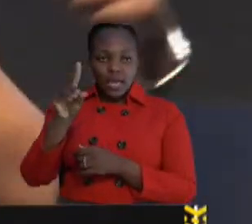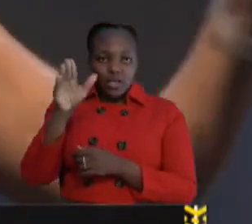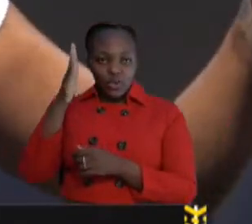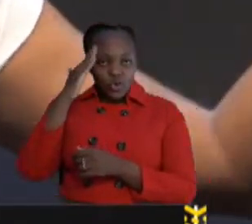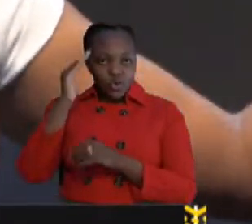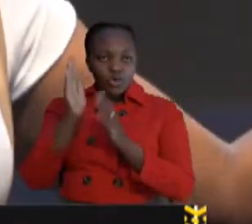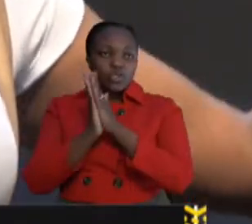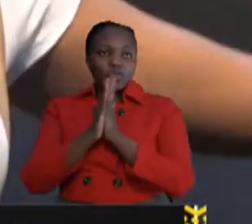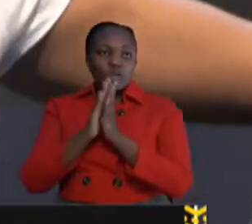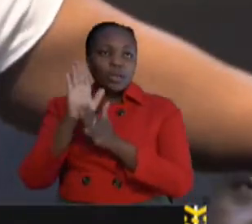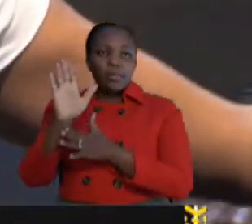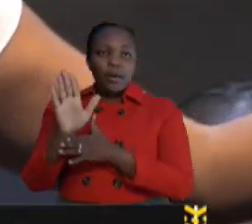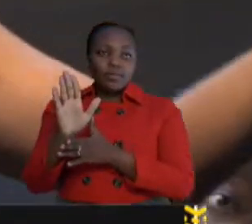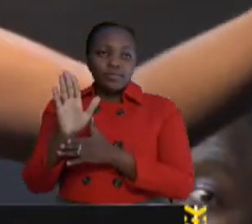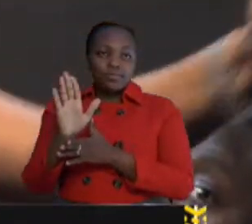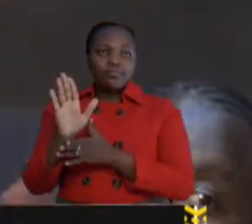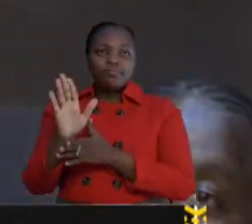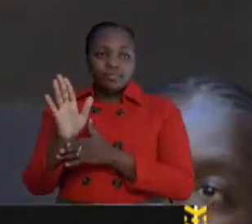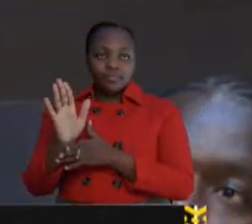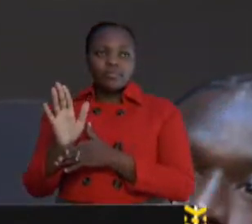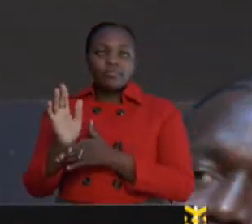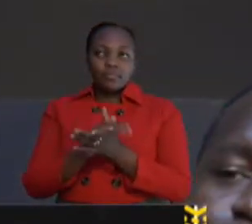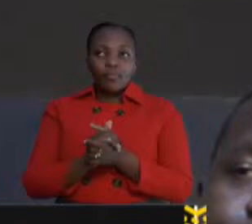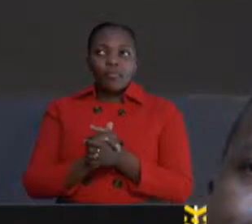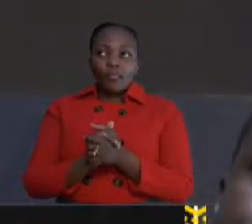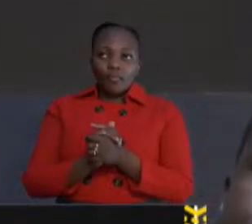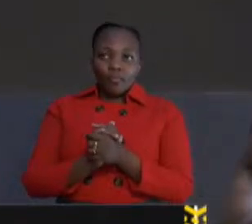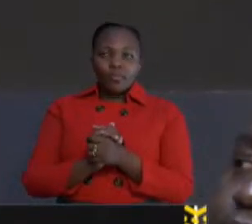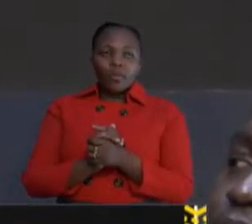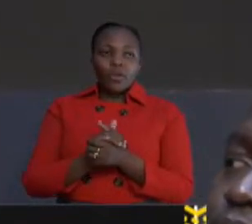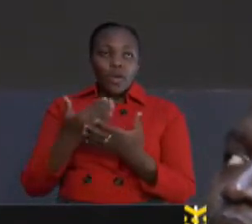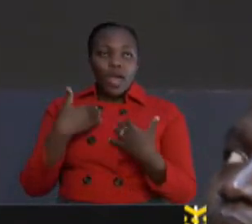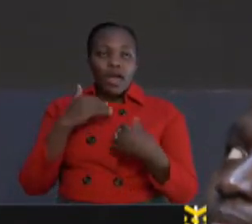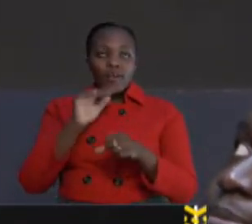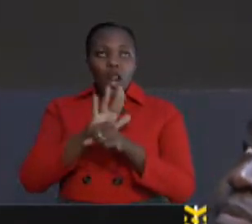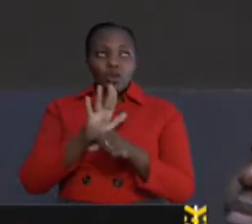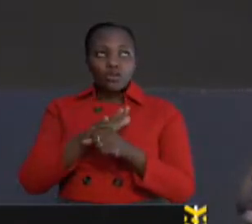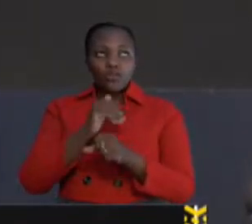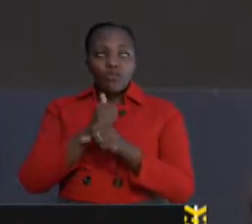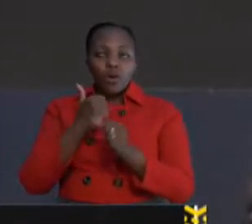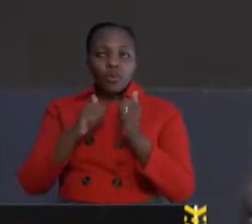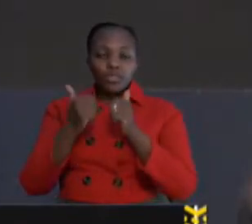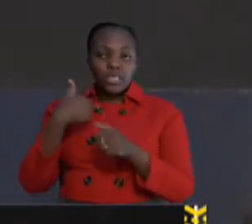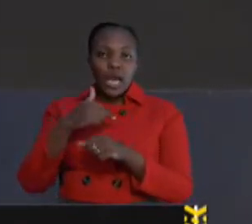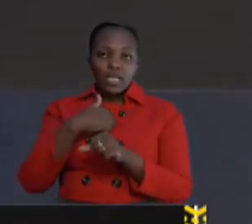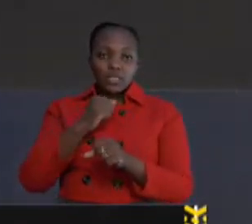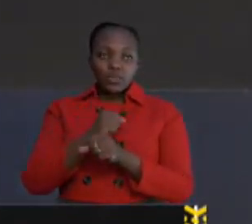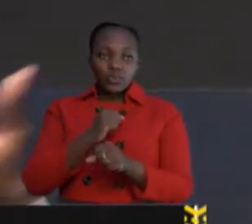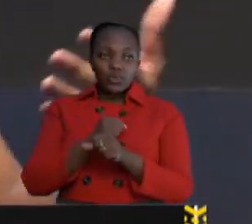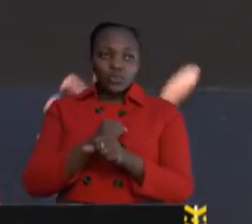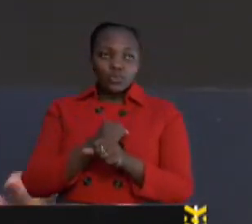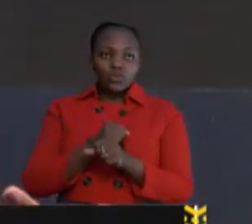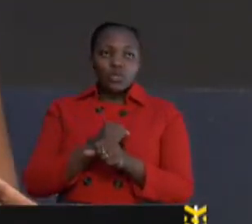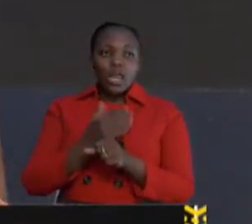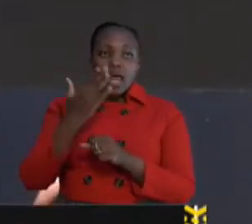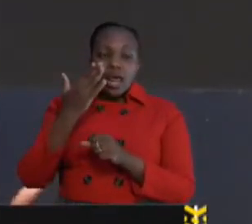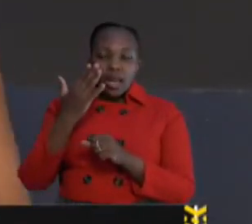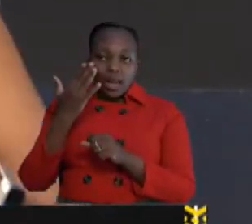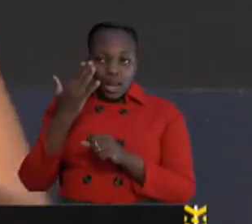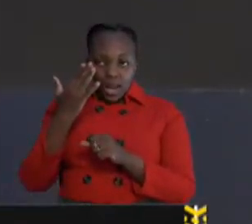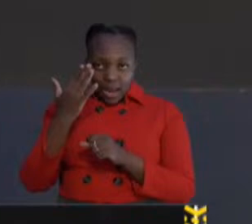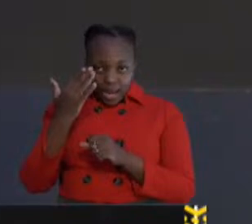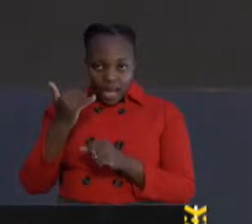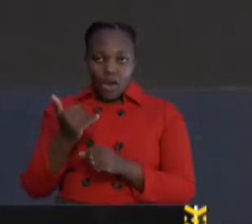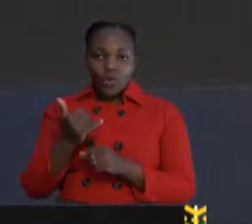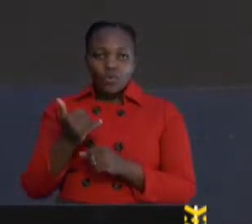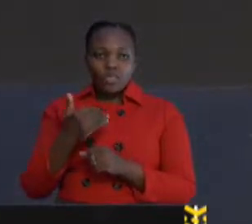the work that we actually put in to grow these accounts to where they're now, they have wings to fly. Yeah,